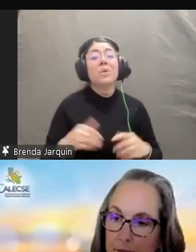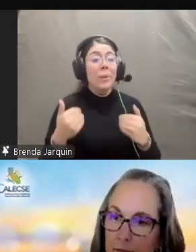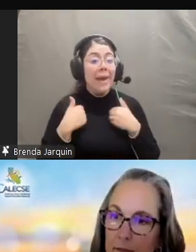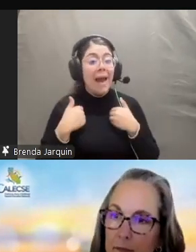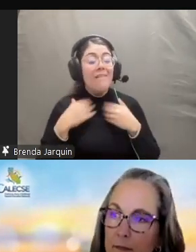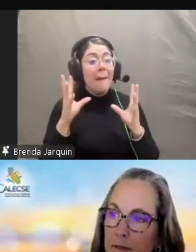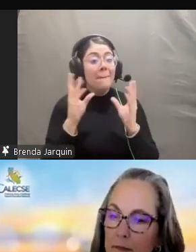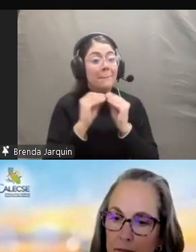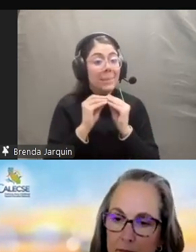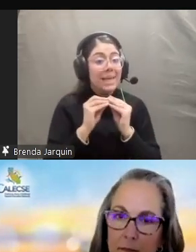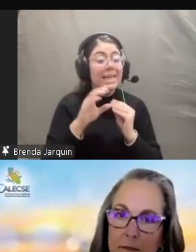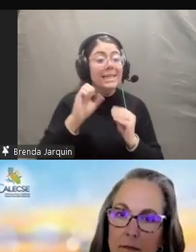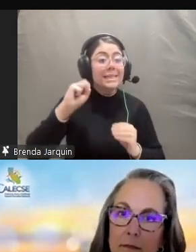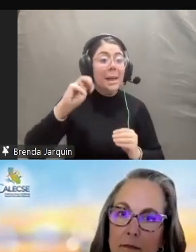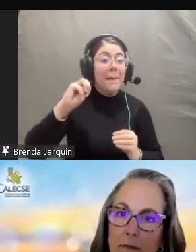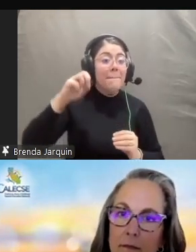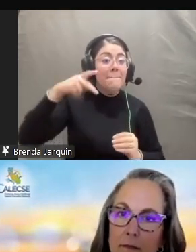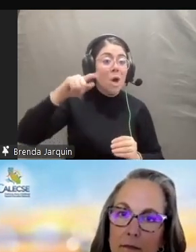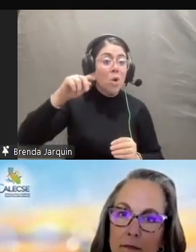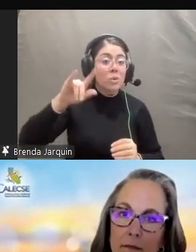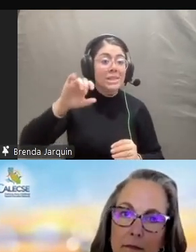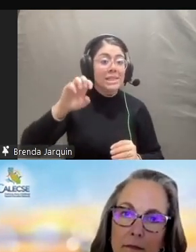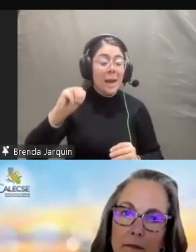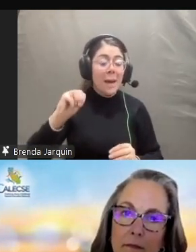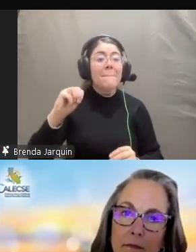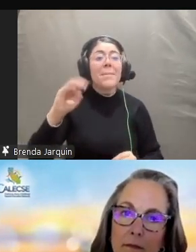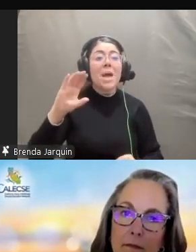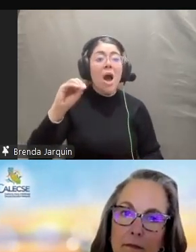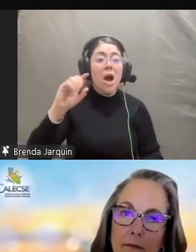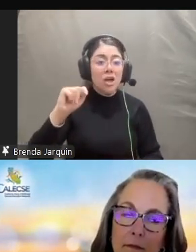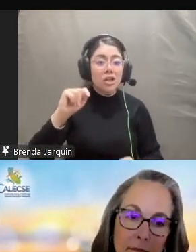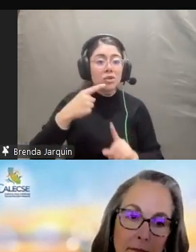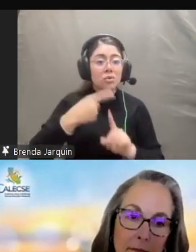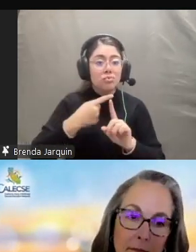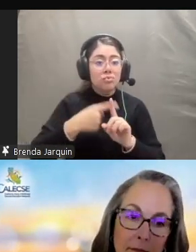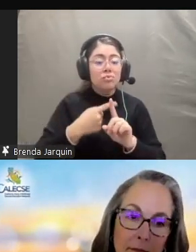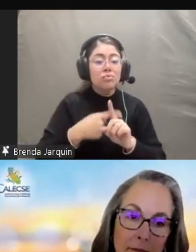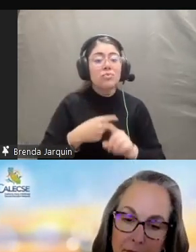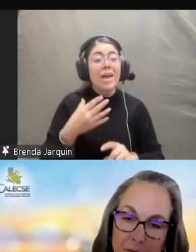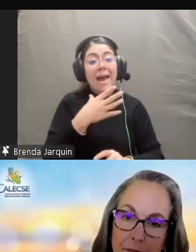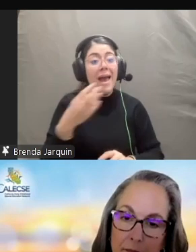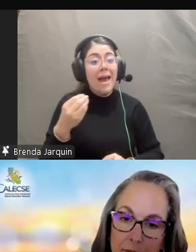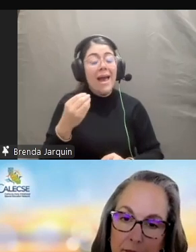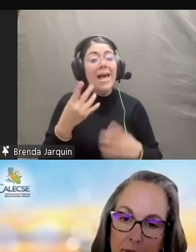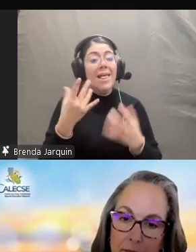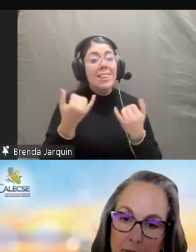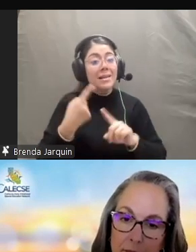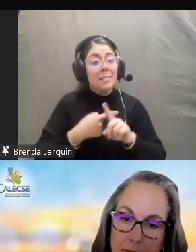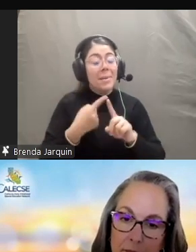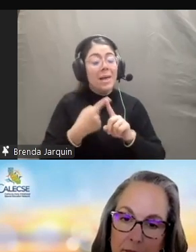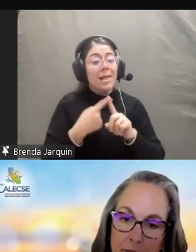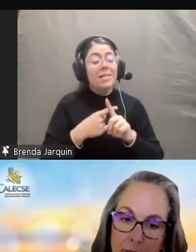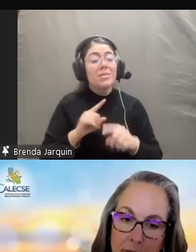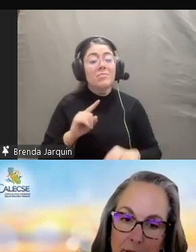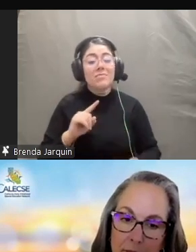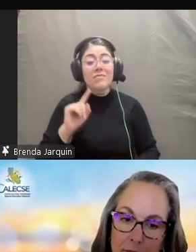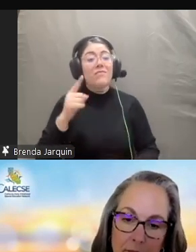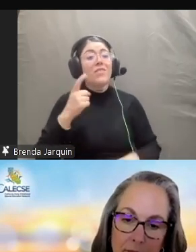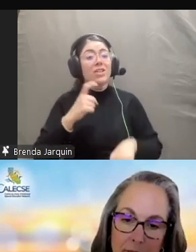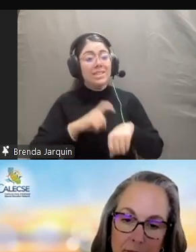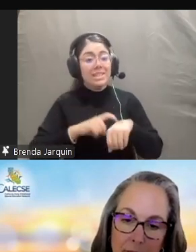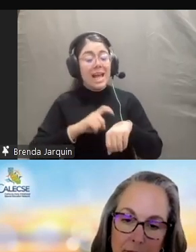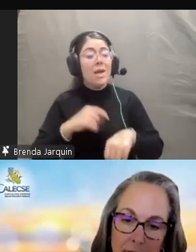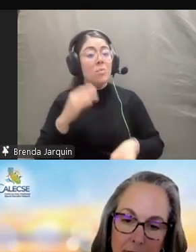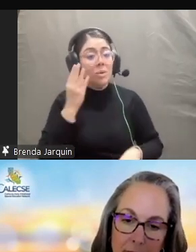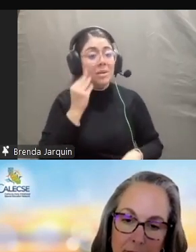also are starting communities of practice. And this month we began our first, and it's pretty exciting. So regionally across the